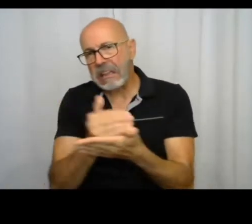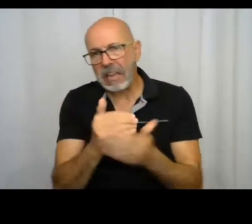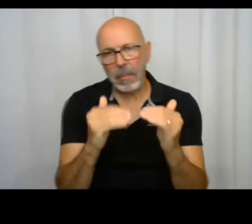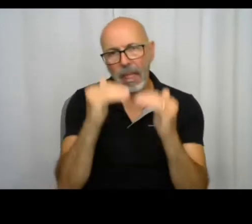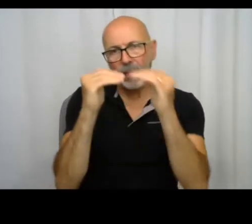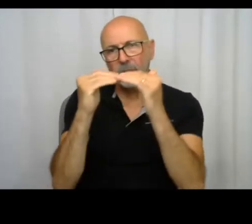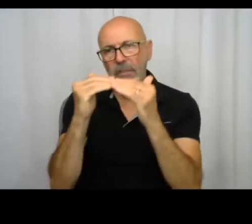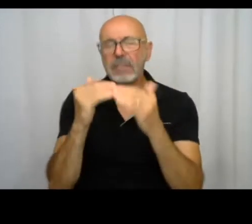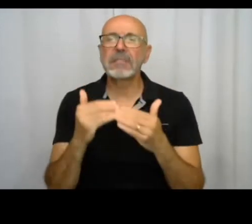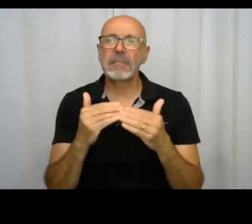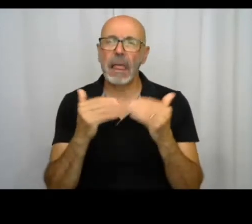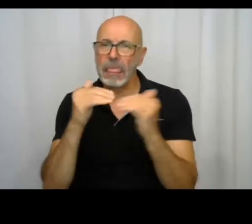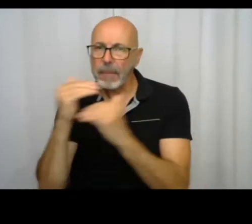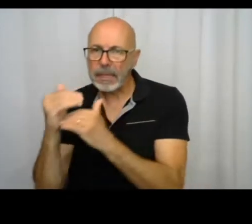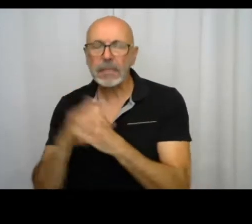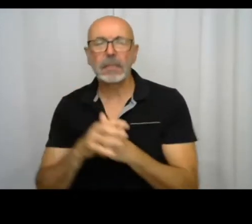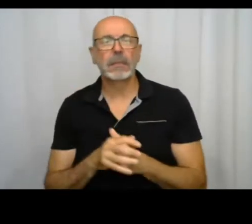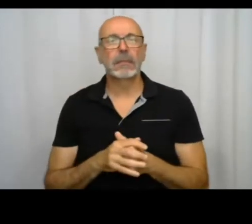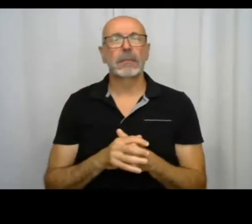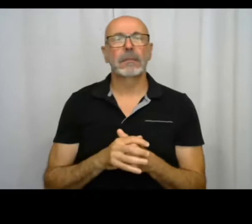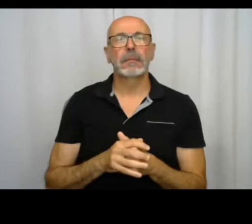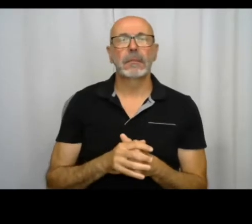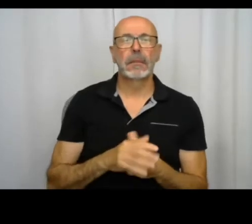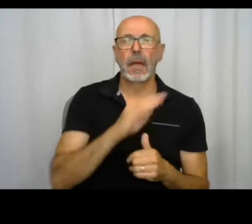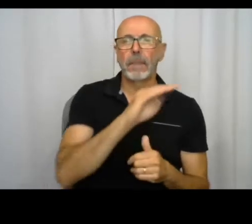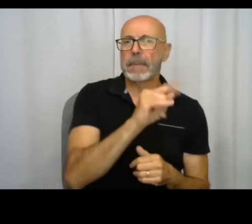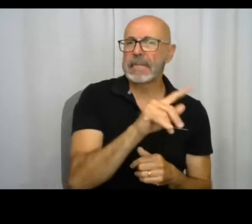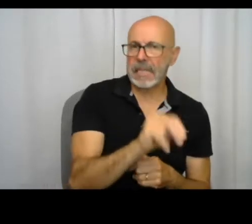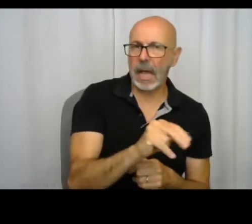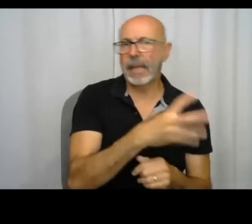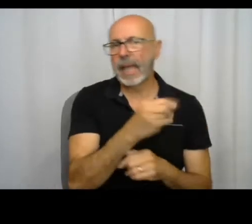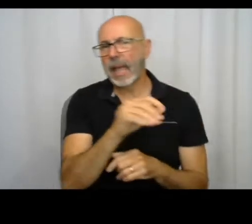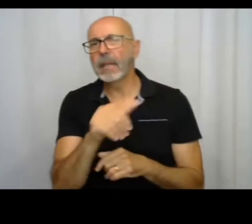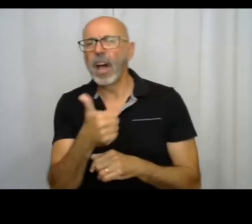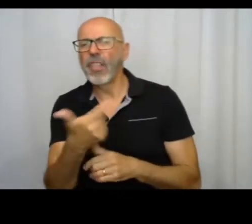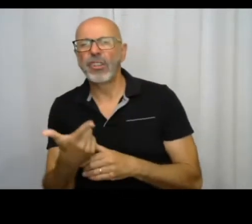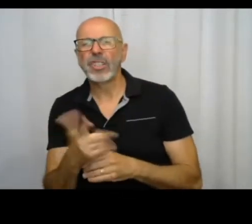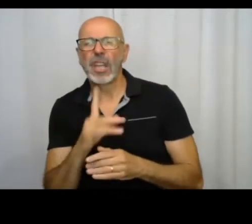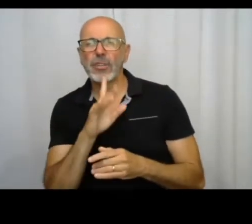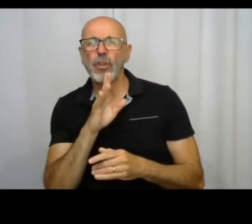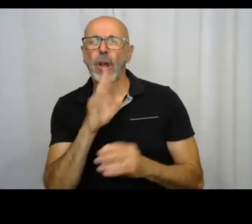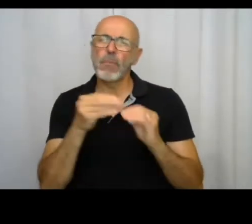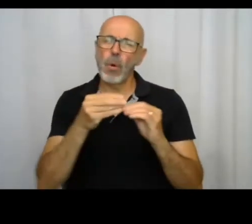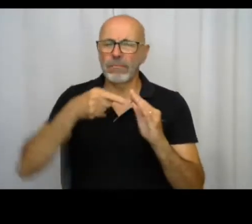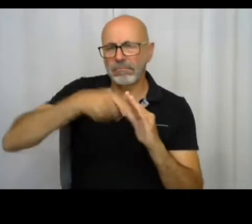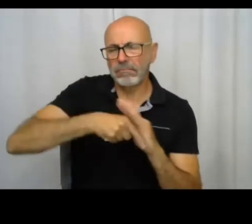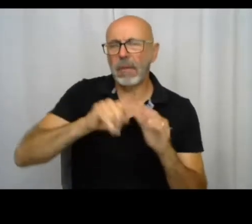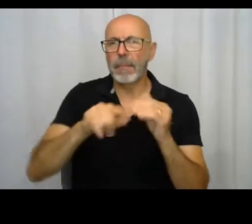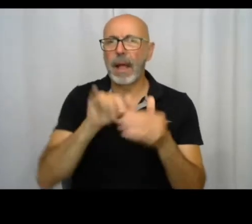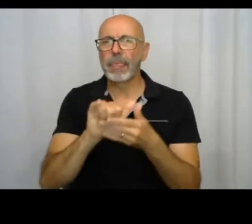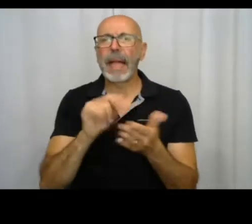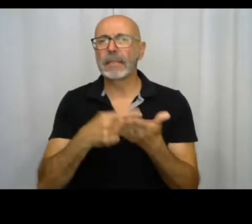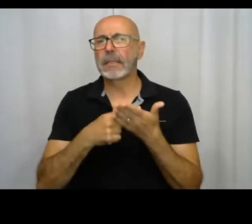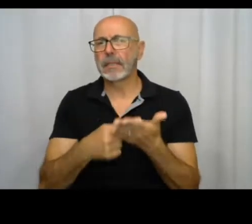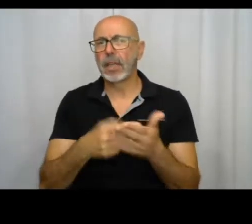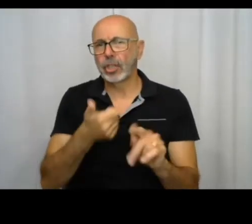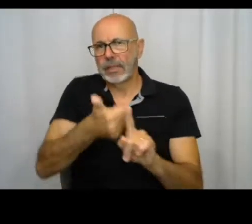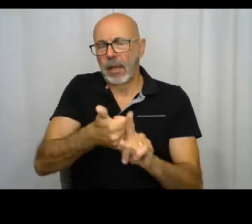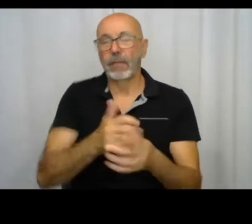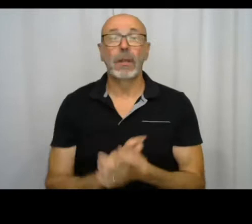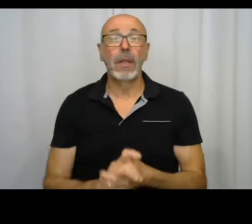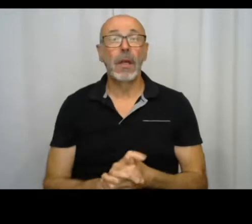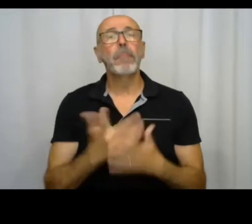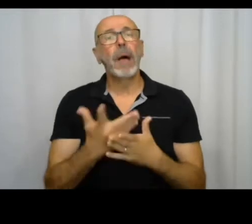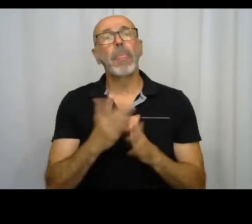limits. And Matan and others can speak to more of that in the discussion. But I just want to give